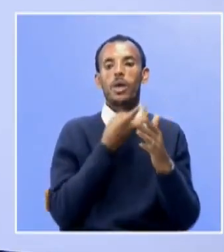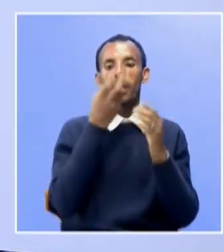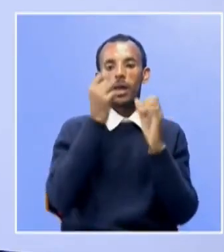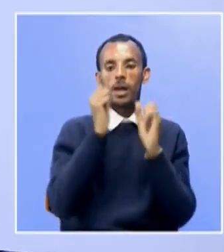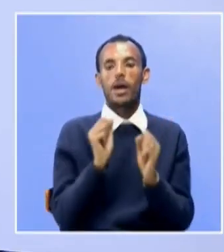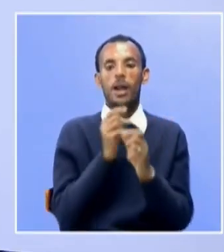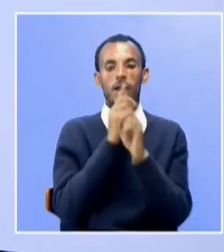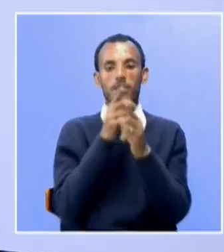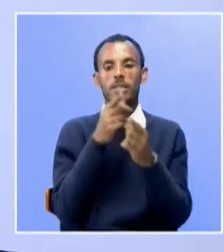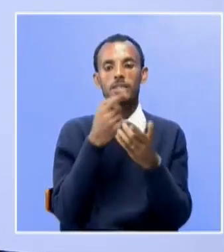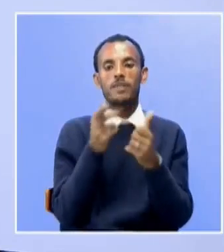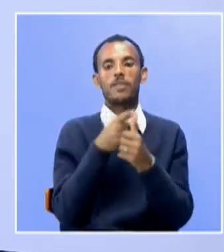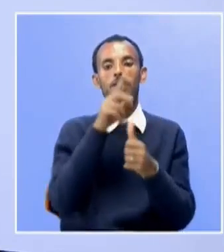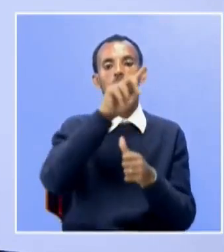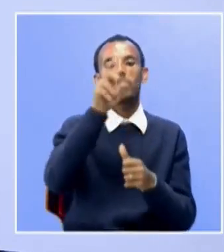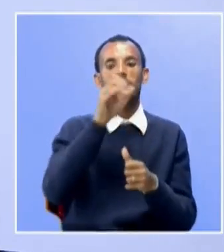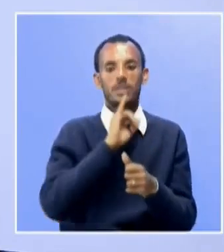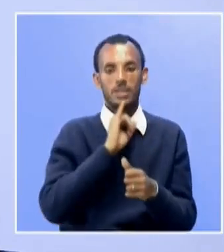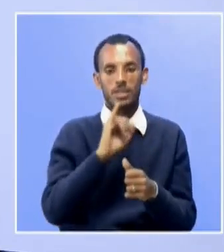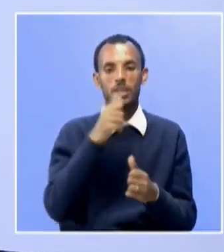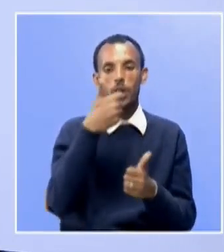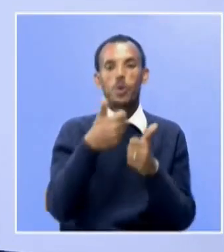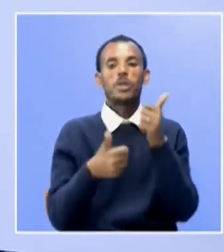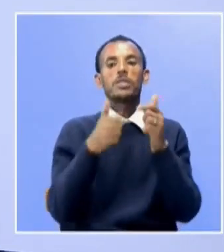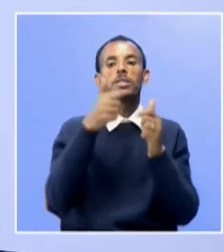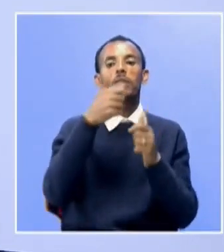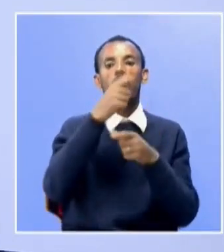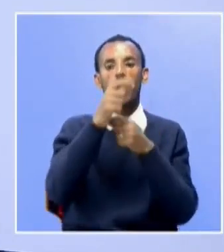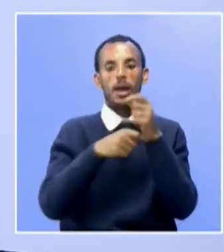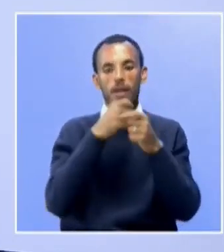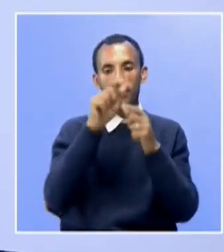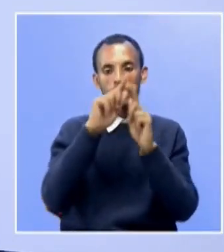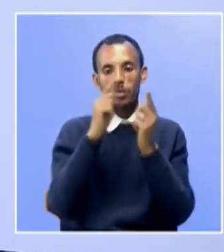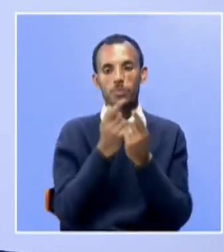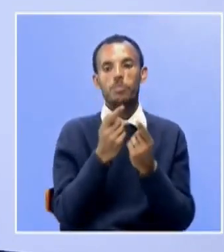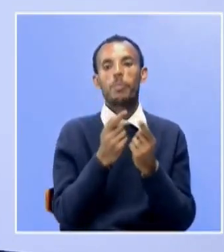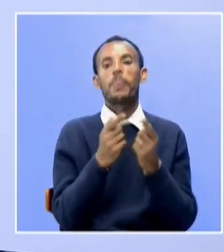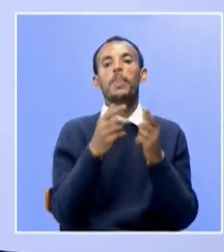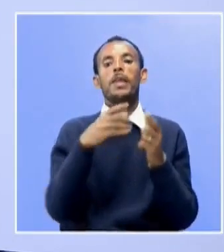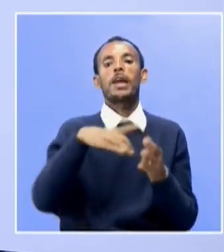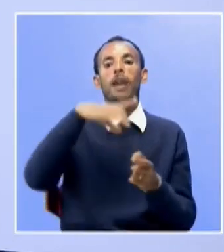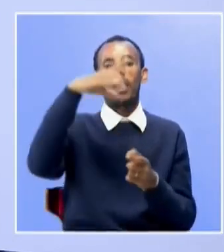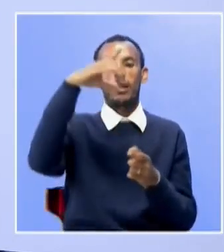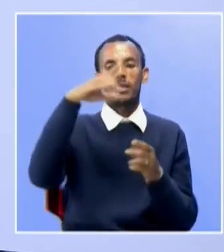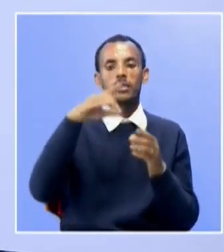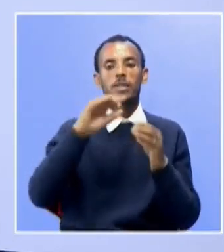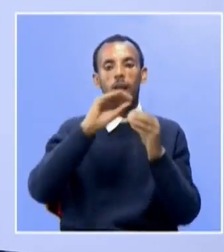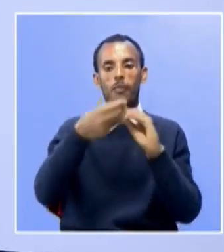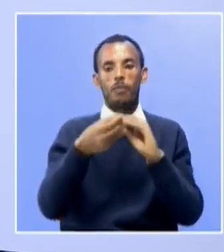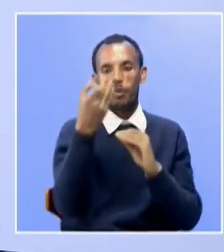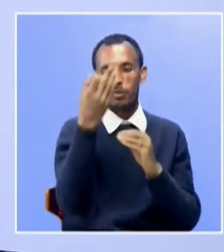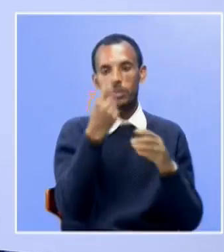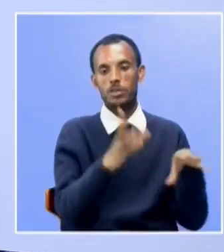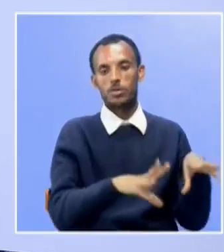question. So the first question is, which age group has the greatest number of students?